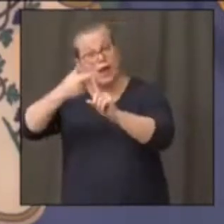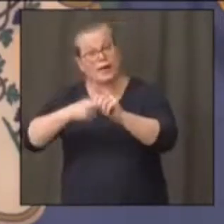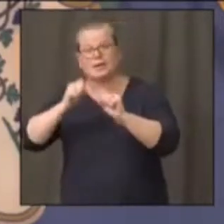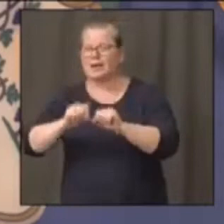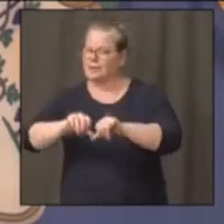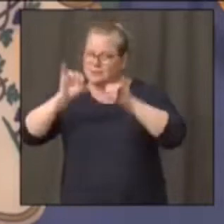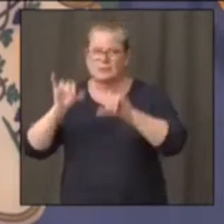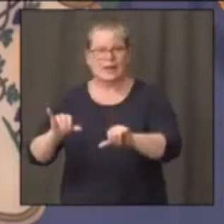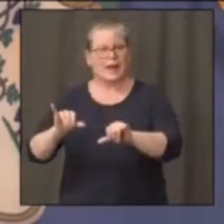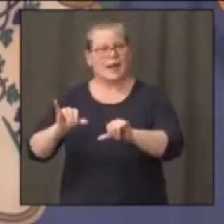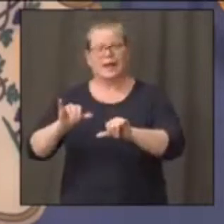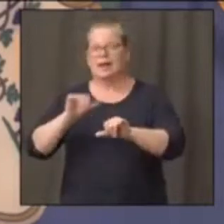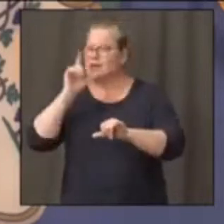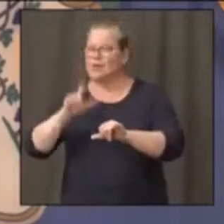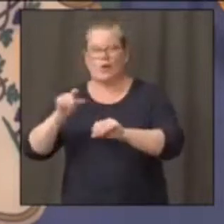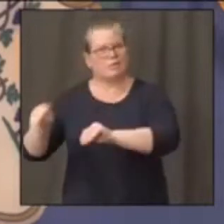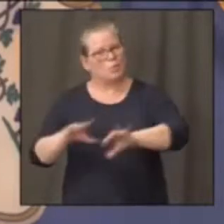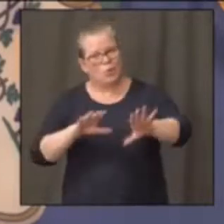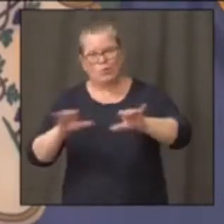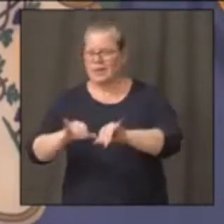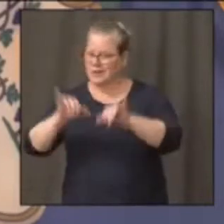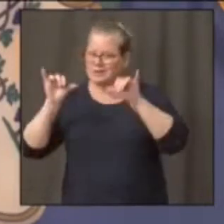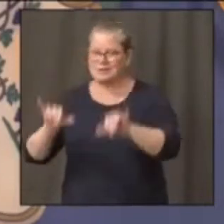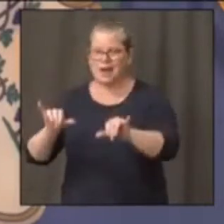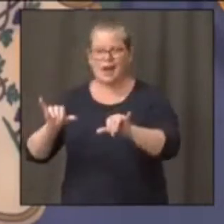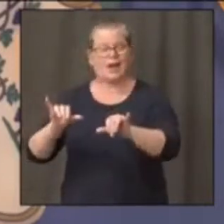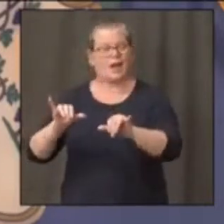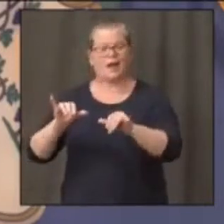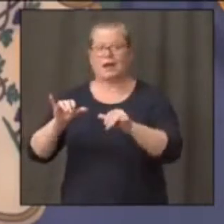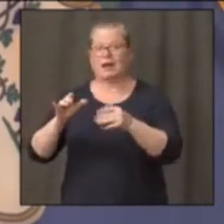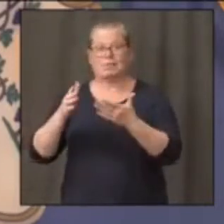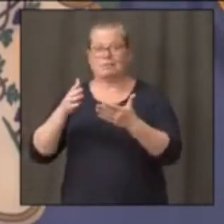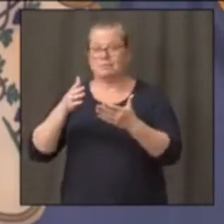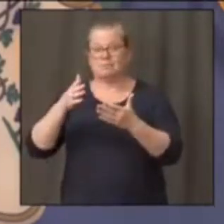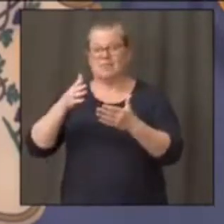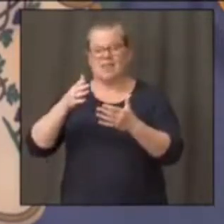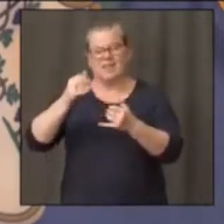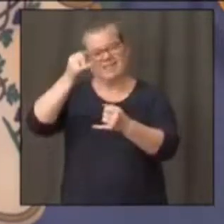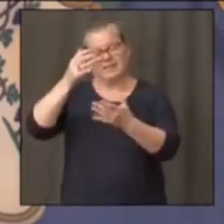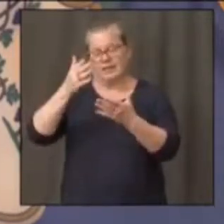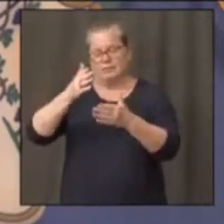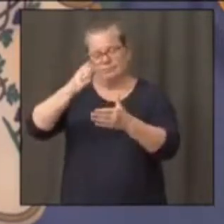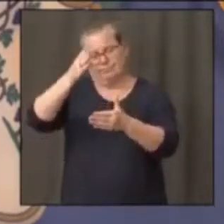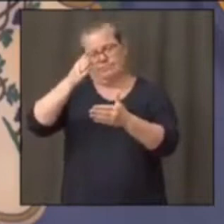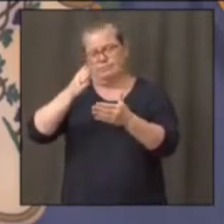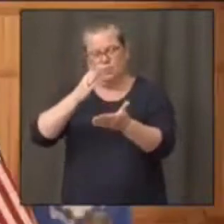are even after our late August end of eviction period.